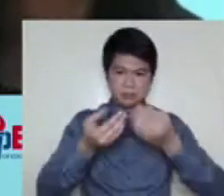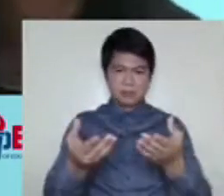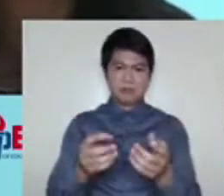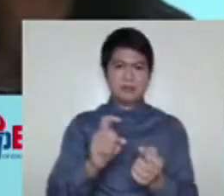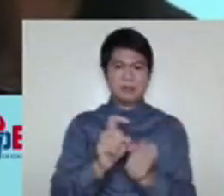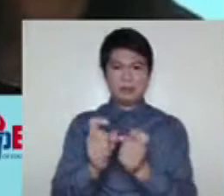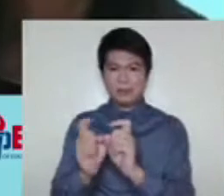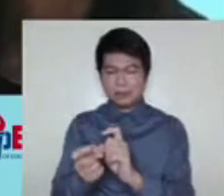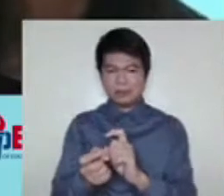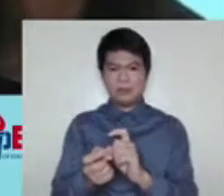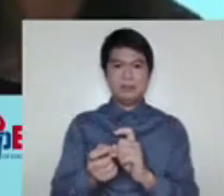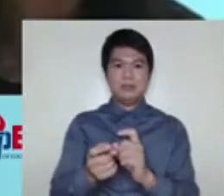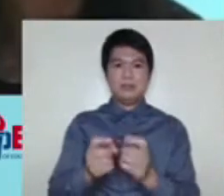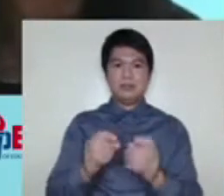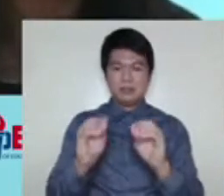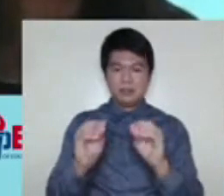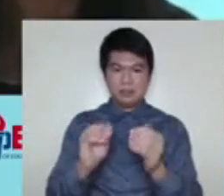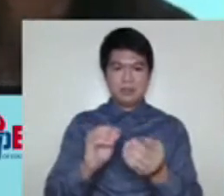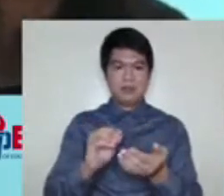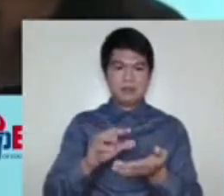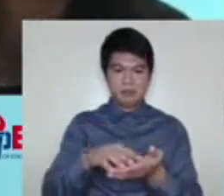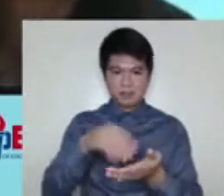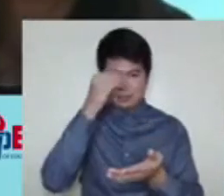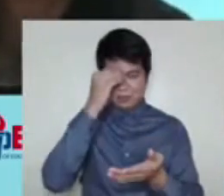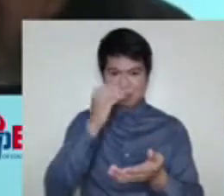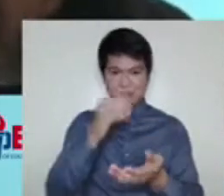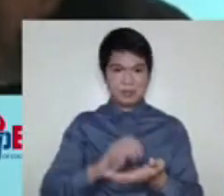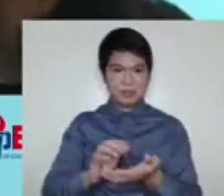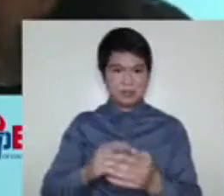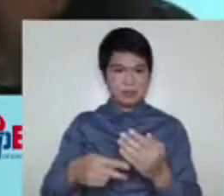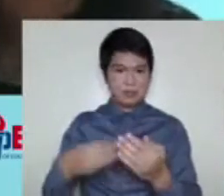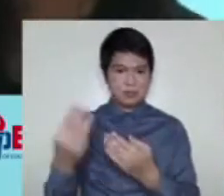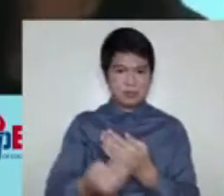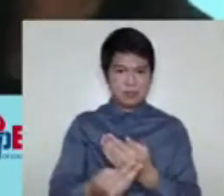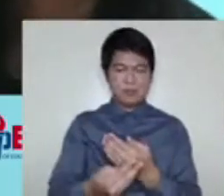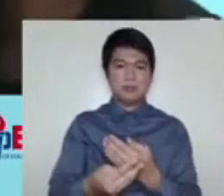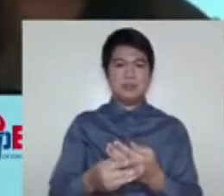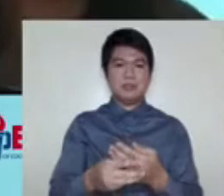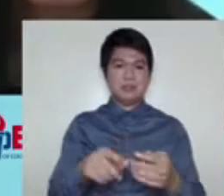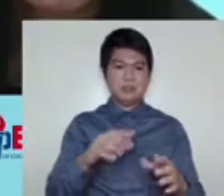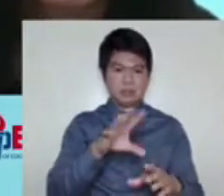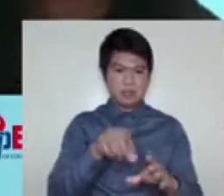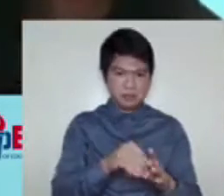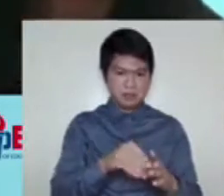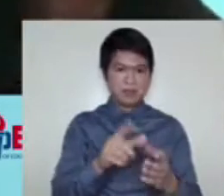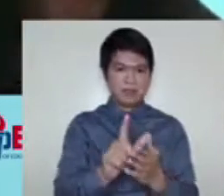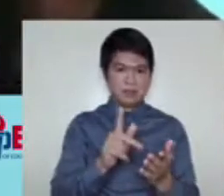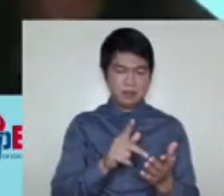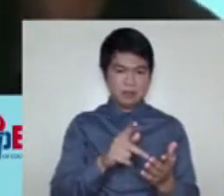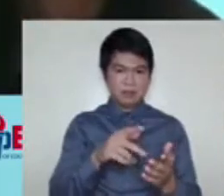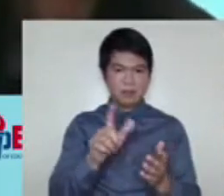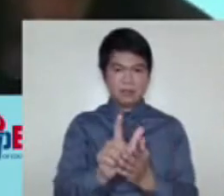practices and programs in all the components of instruction in the lesson plan or script to improve student learning. And